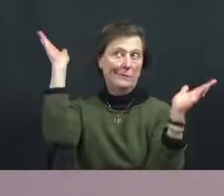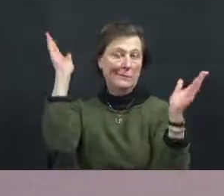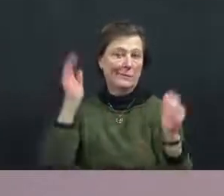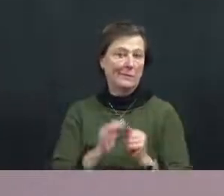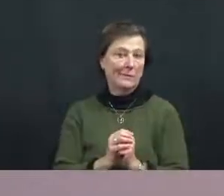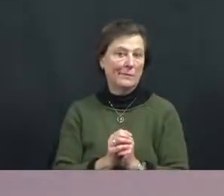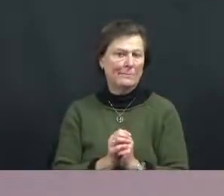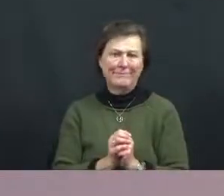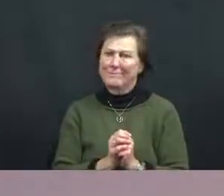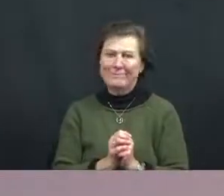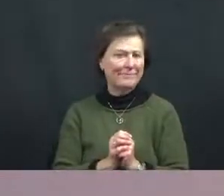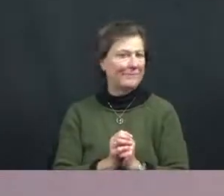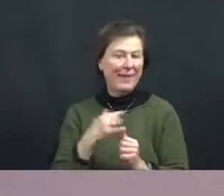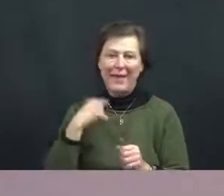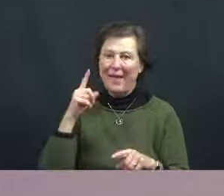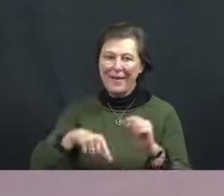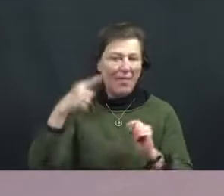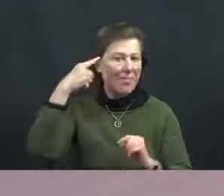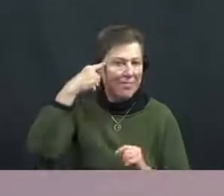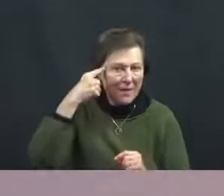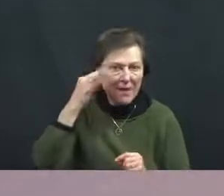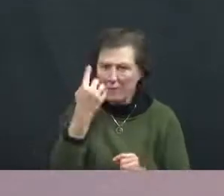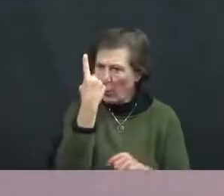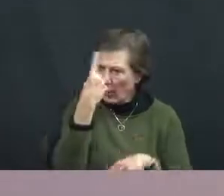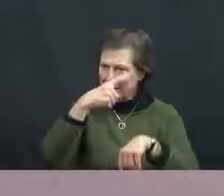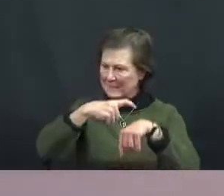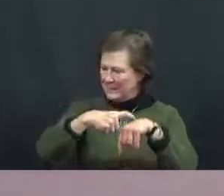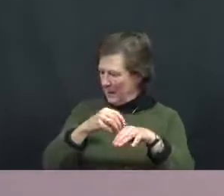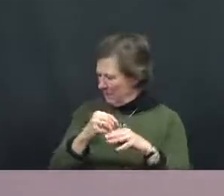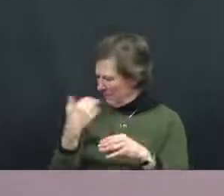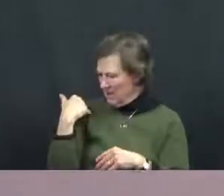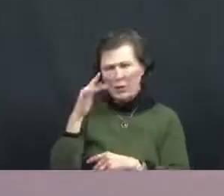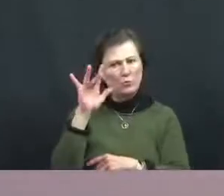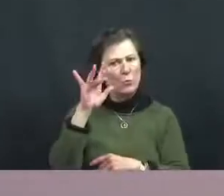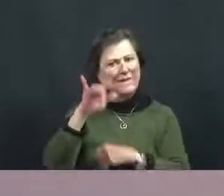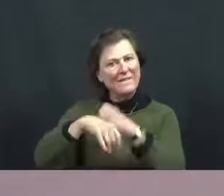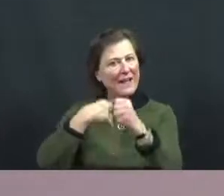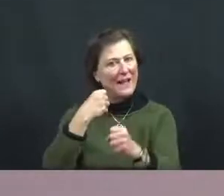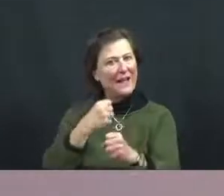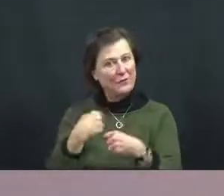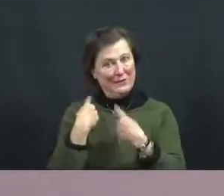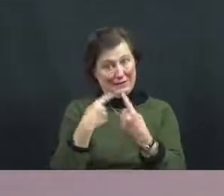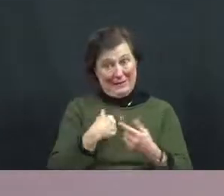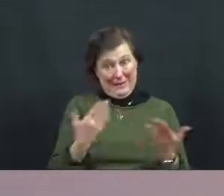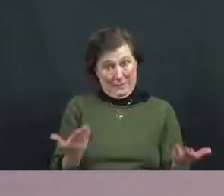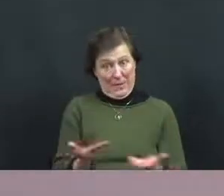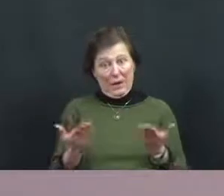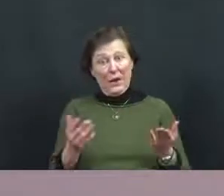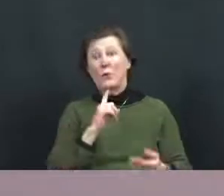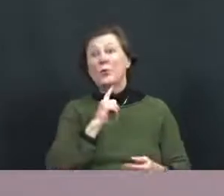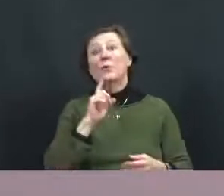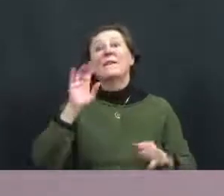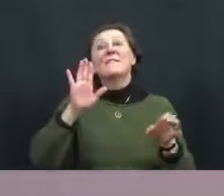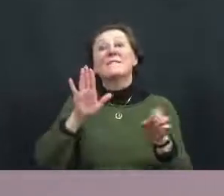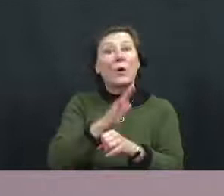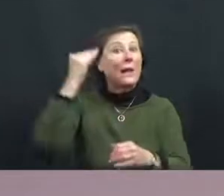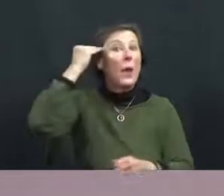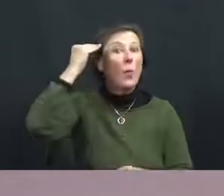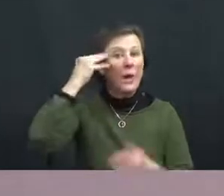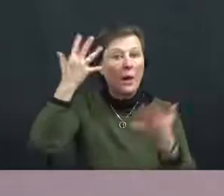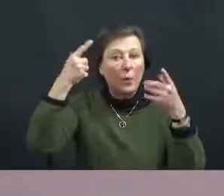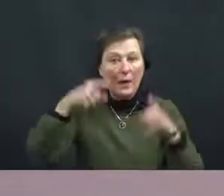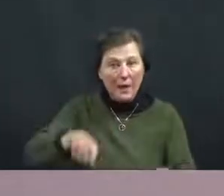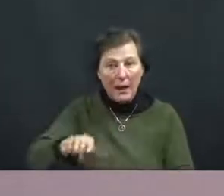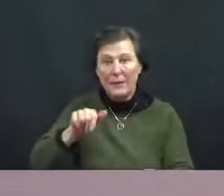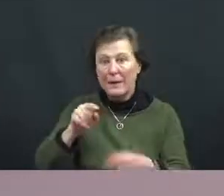I can't think of a single time in the last quarter century or more since I've been here when we were actually fully aware of what was happening at our